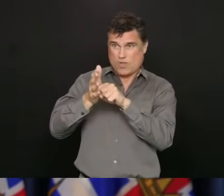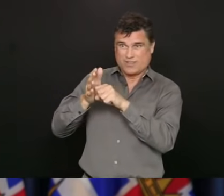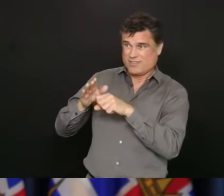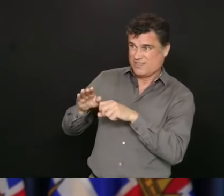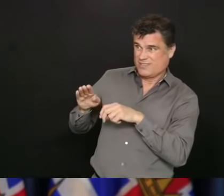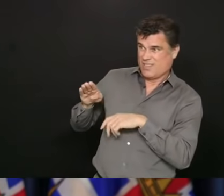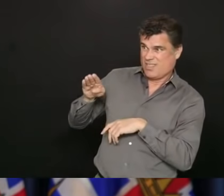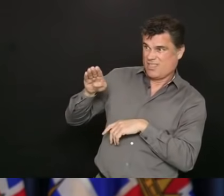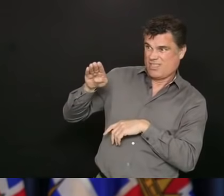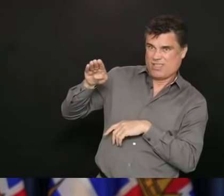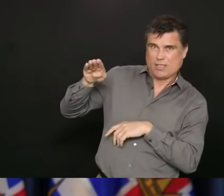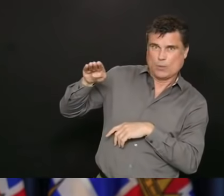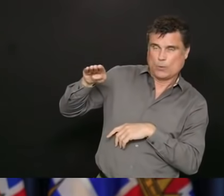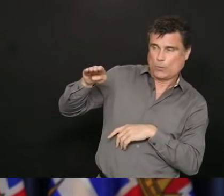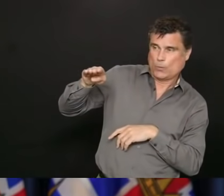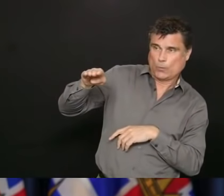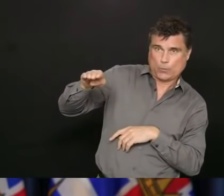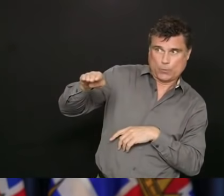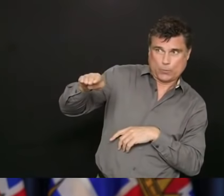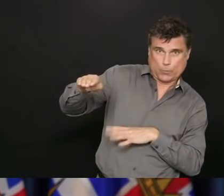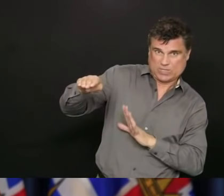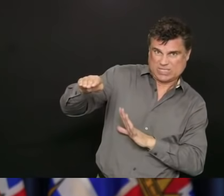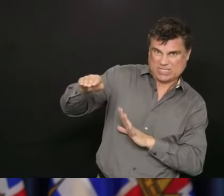only have time for a couple of more. Ian Bailey's next.